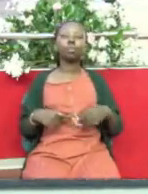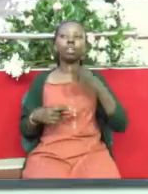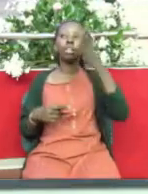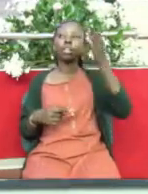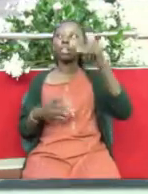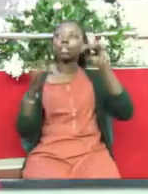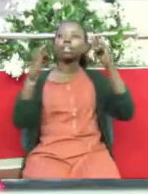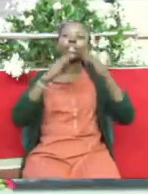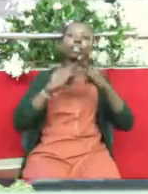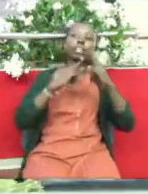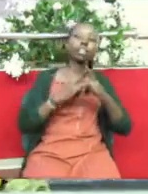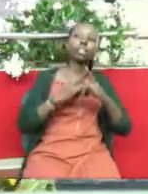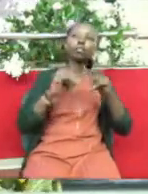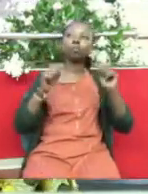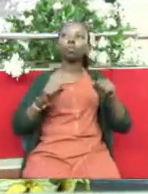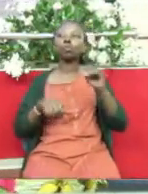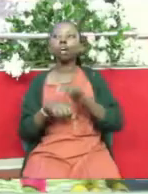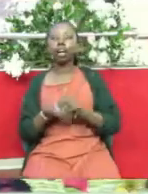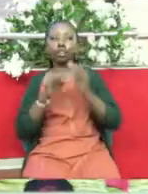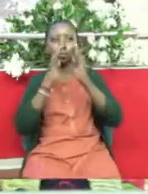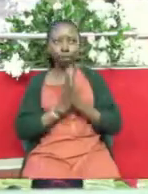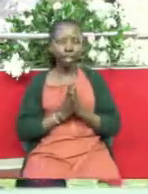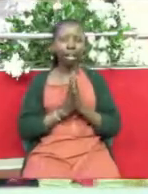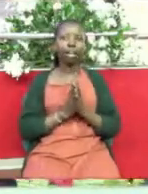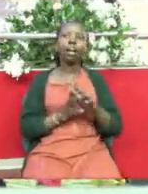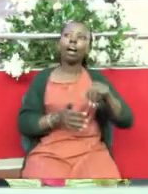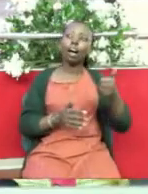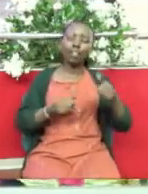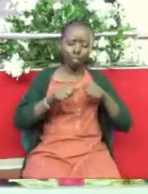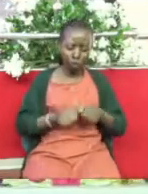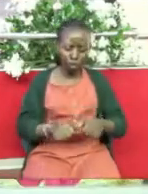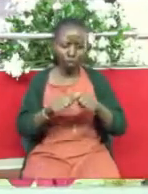Just come while the rest of us continue praying. Do not relent.